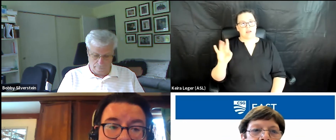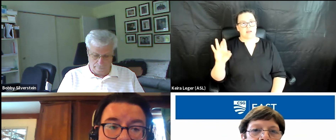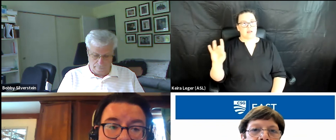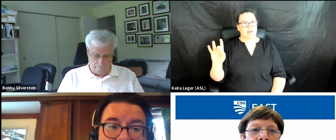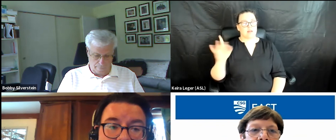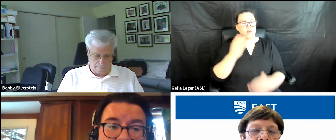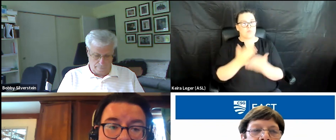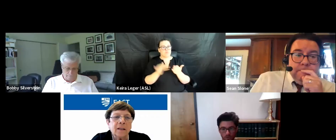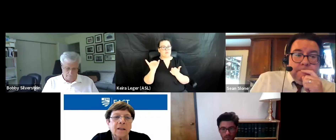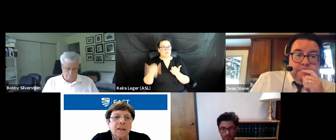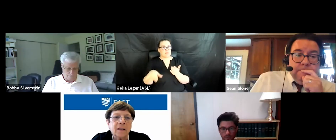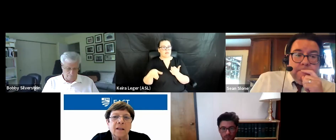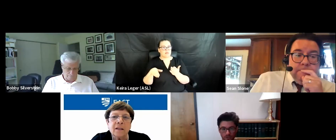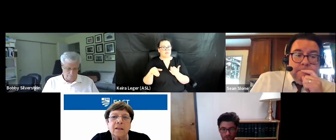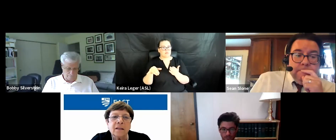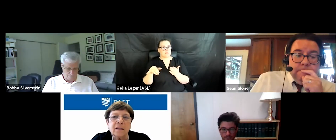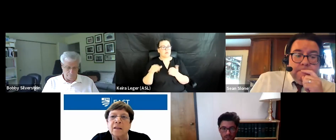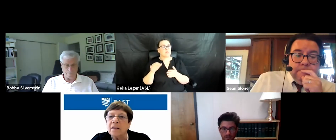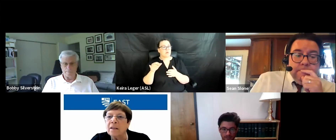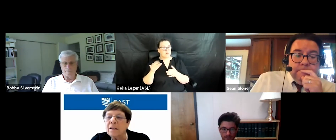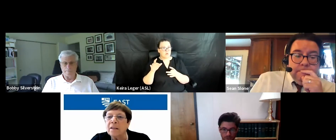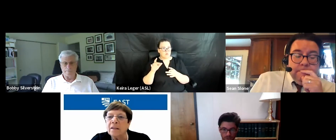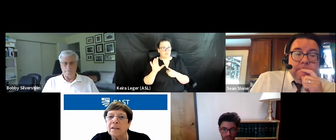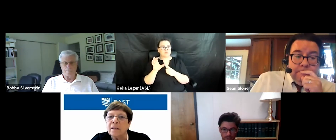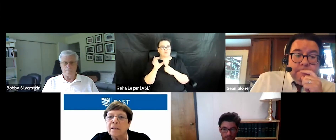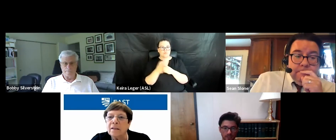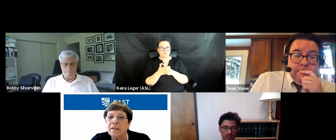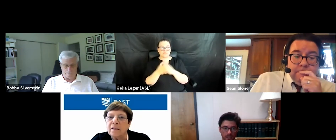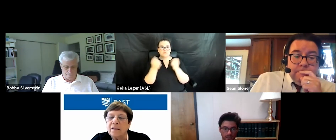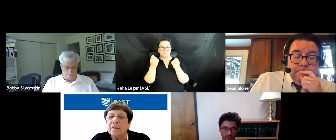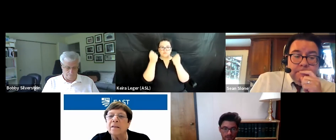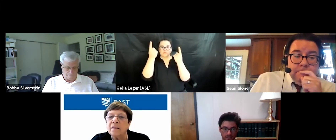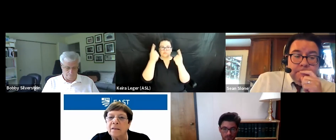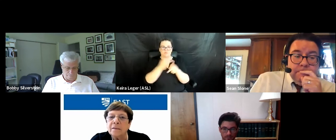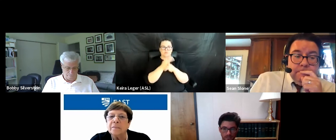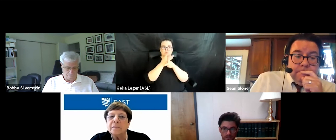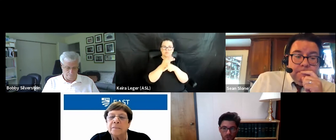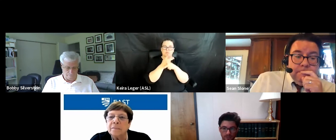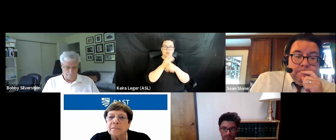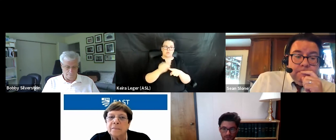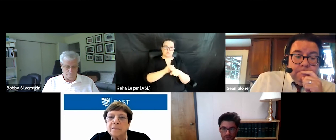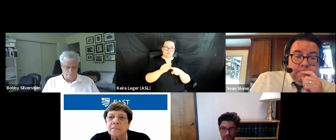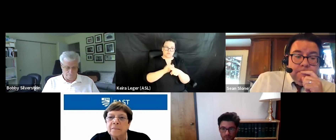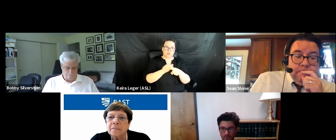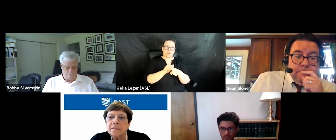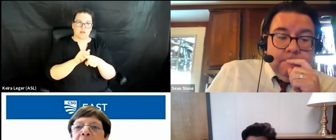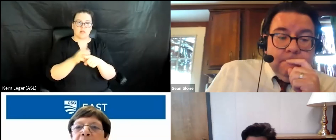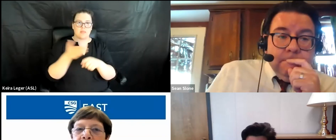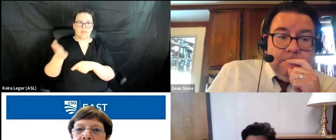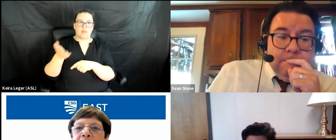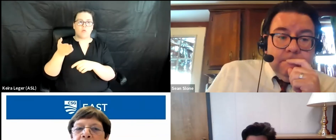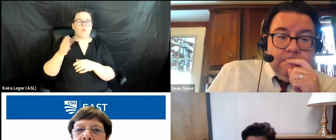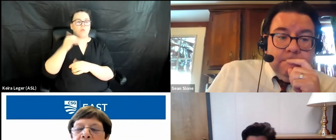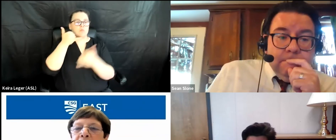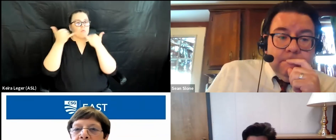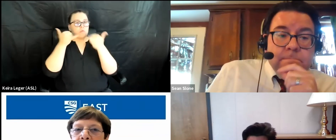of that was culturally competent care training at the call centers for